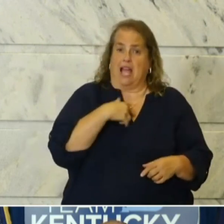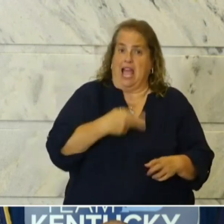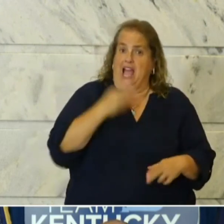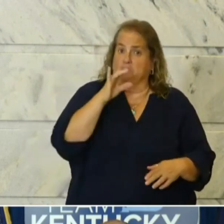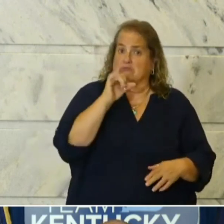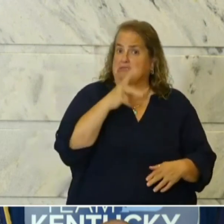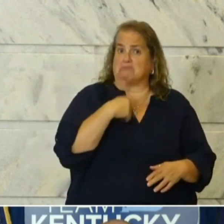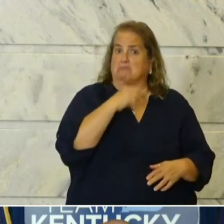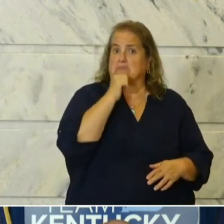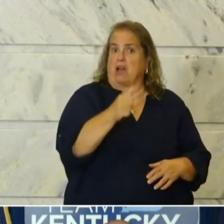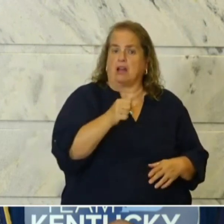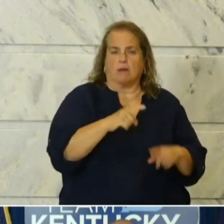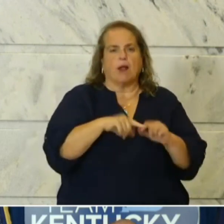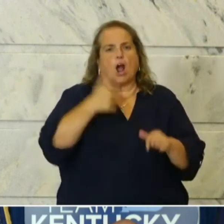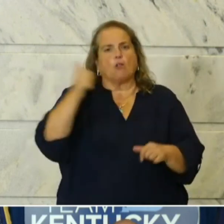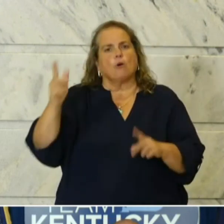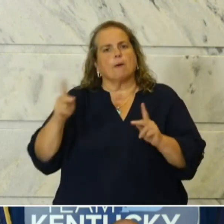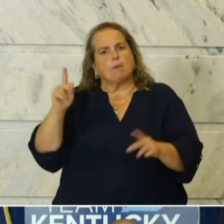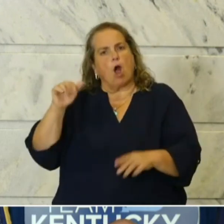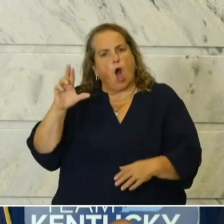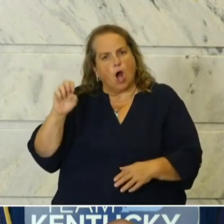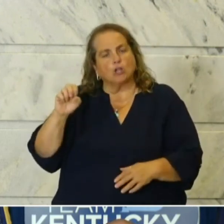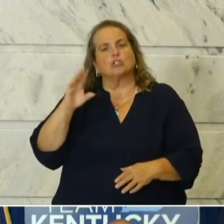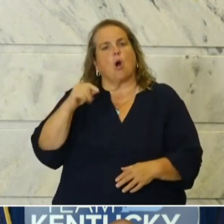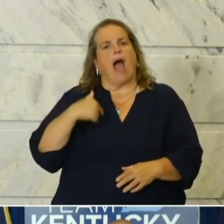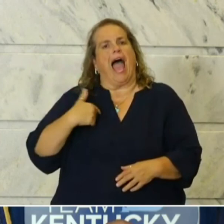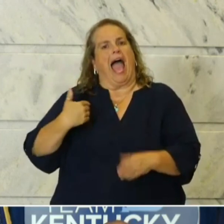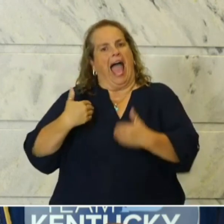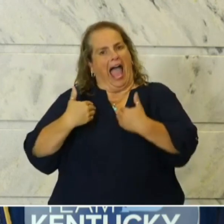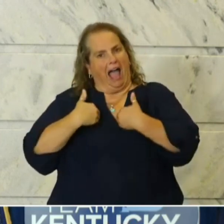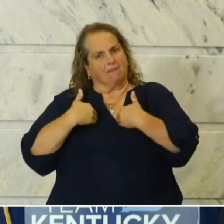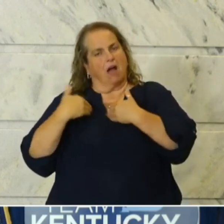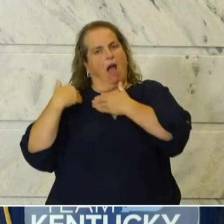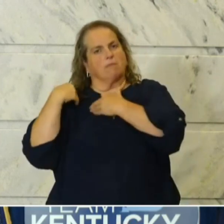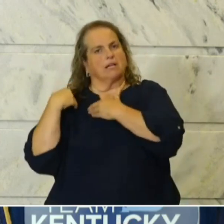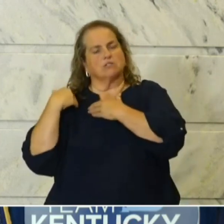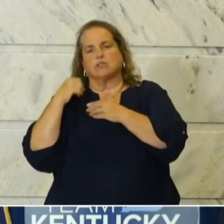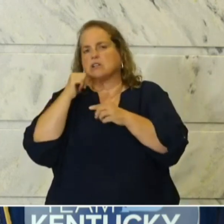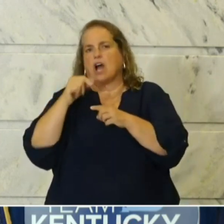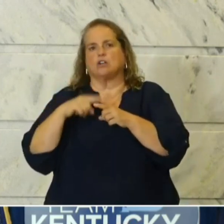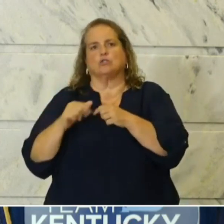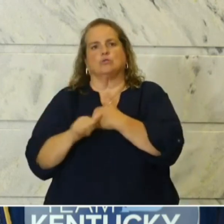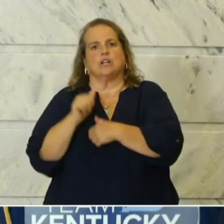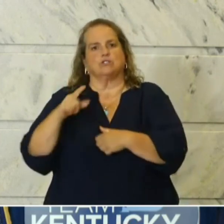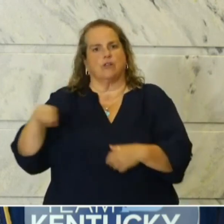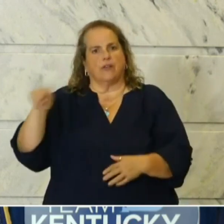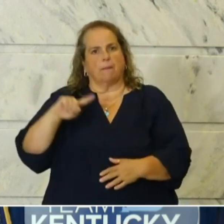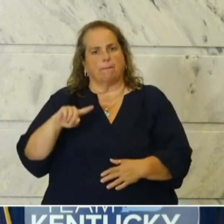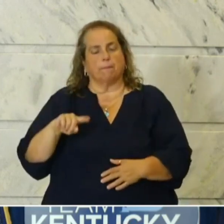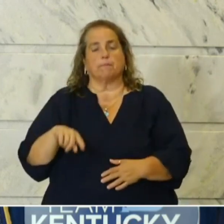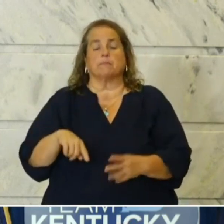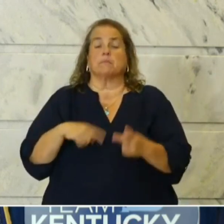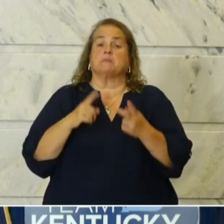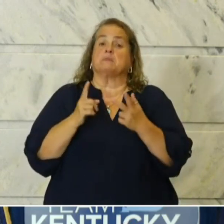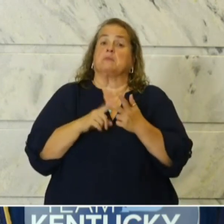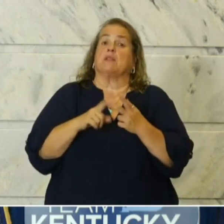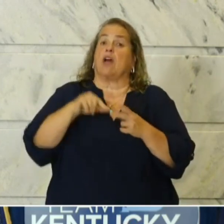But other people are, and I think I have an obligation to not recklessly endanger them. So then the other thing